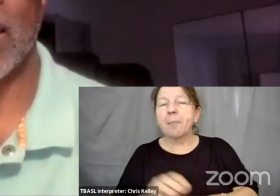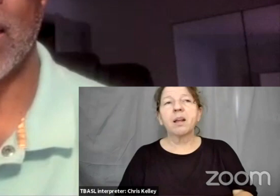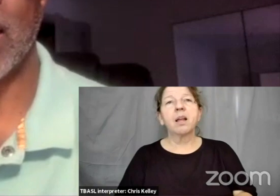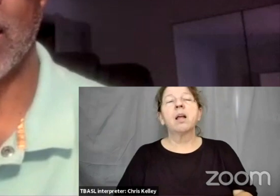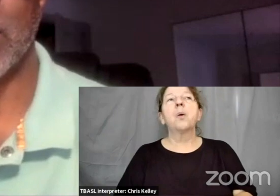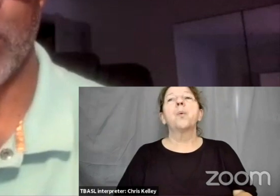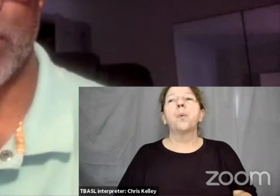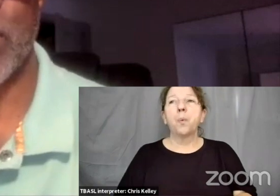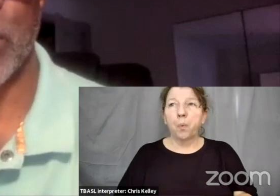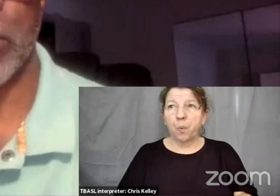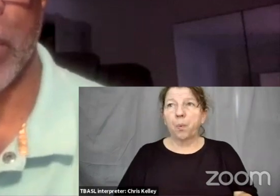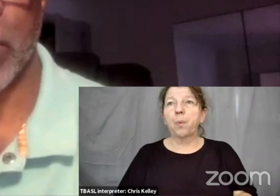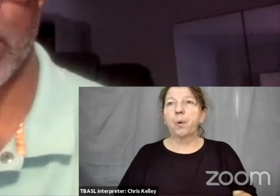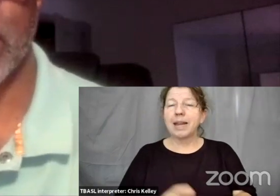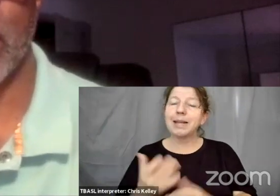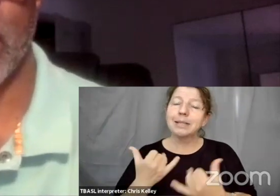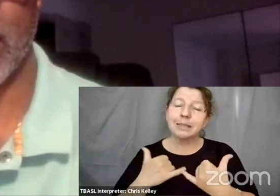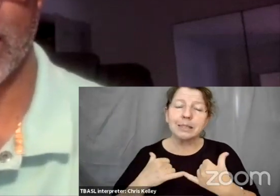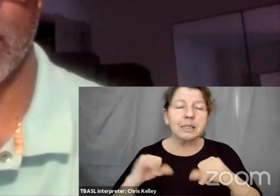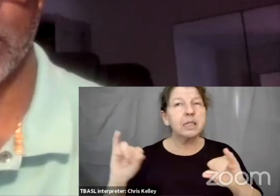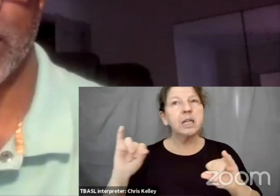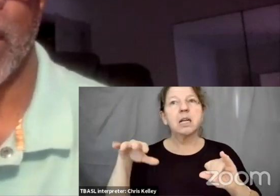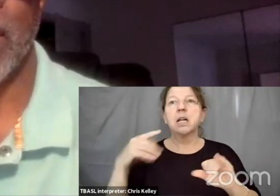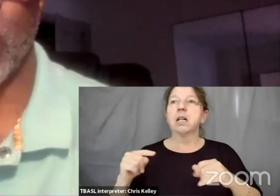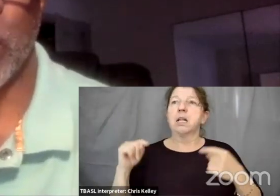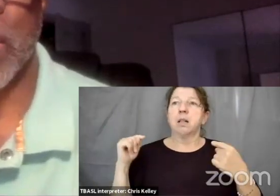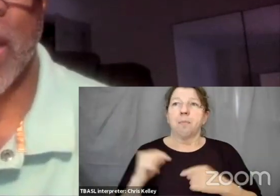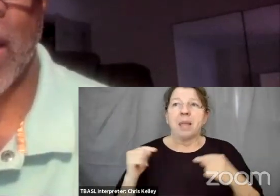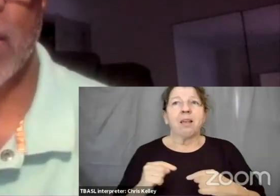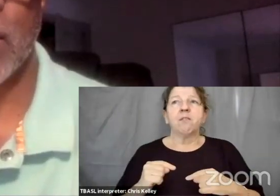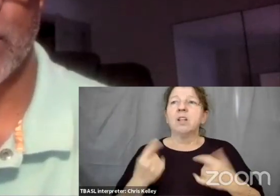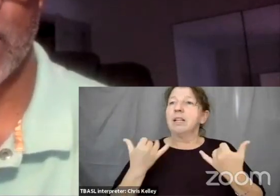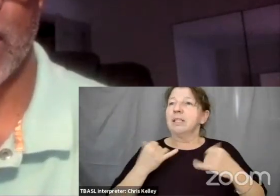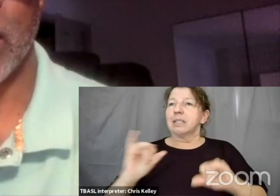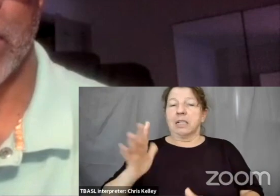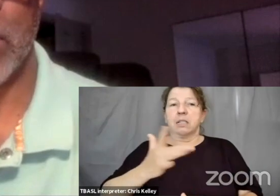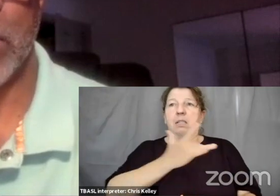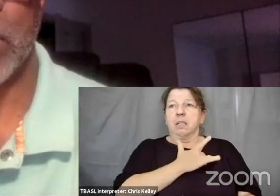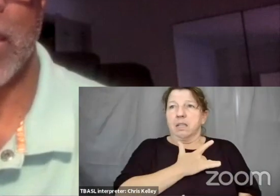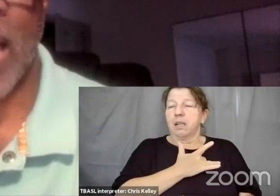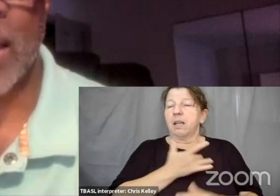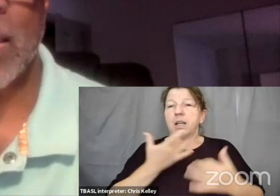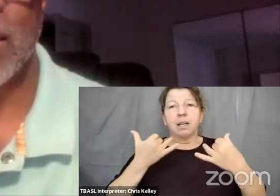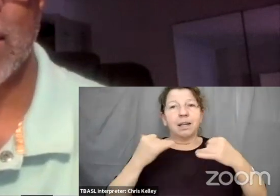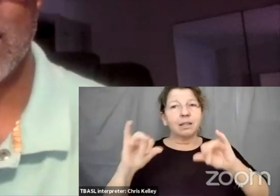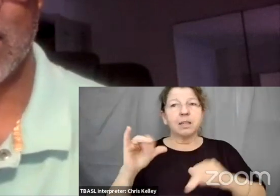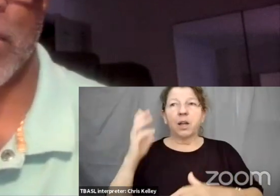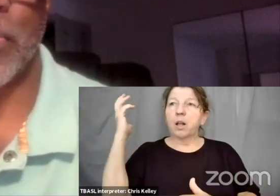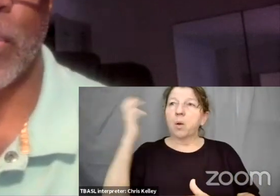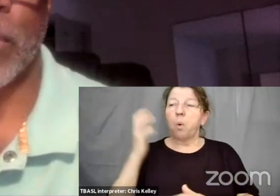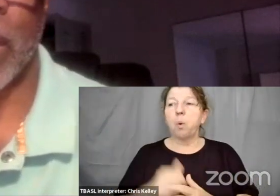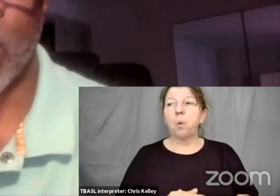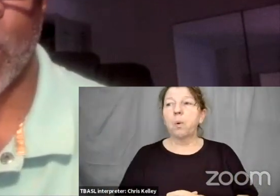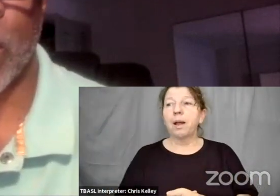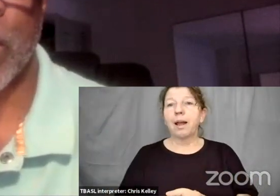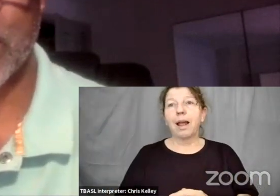and important to remember that that we were attacked and that many people died.